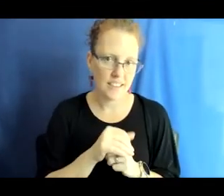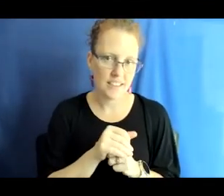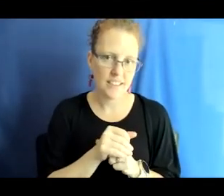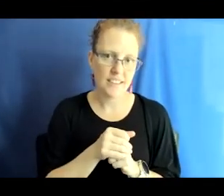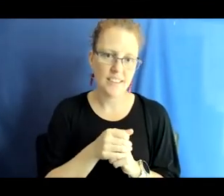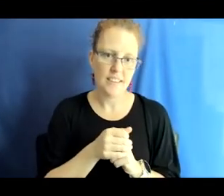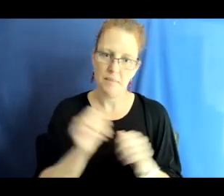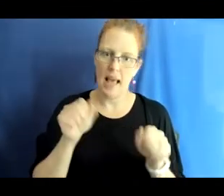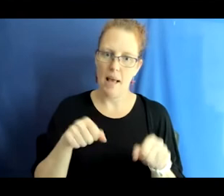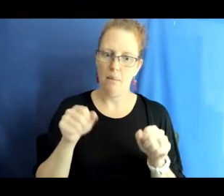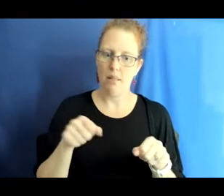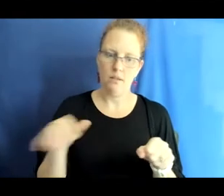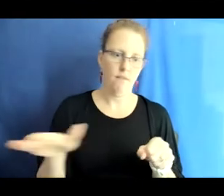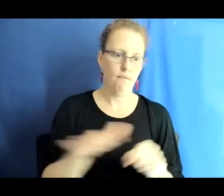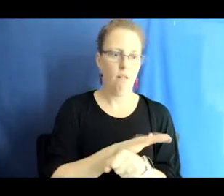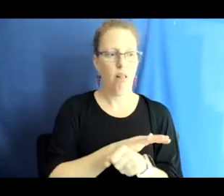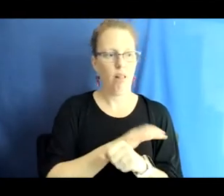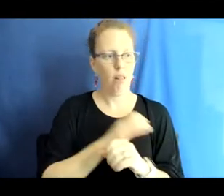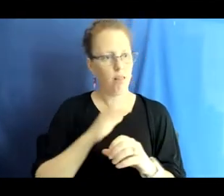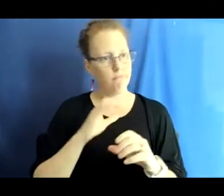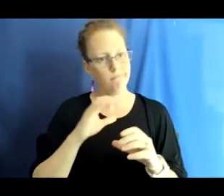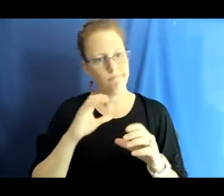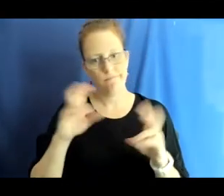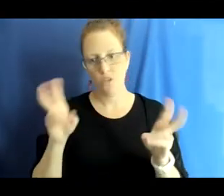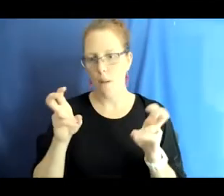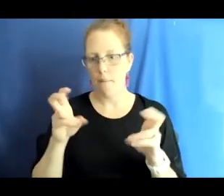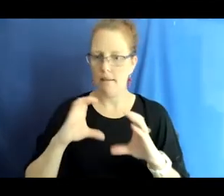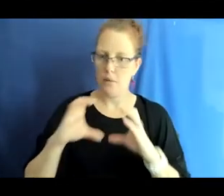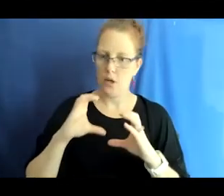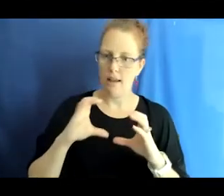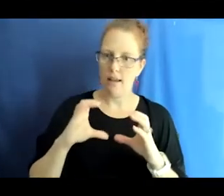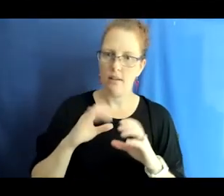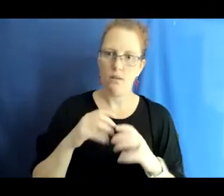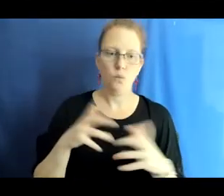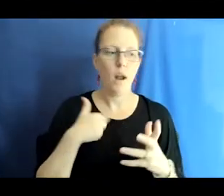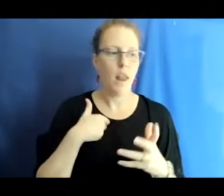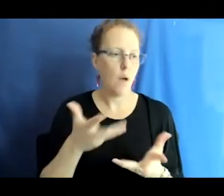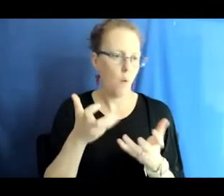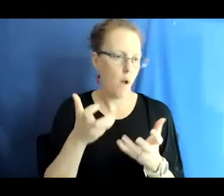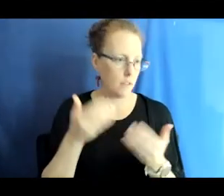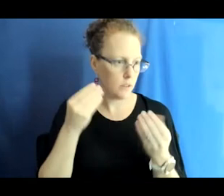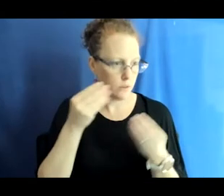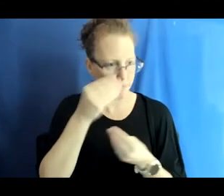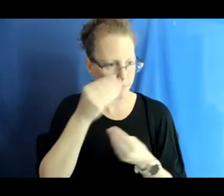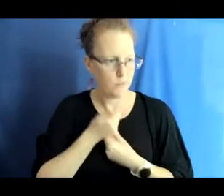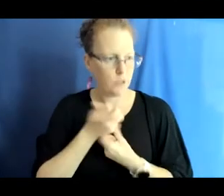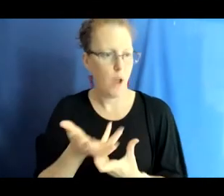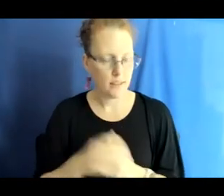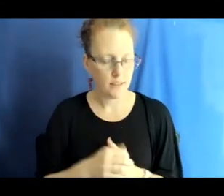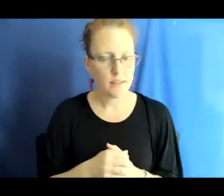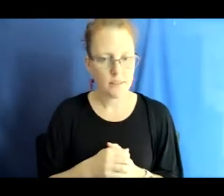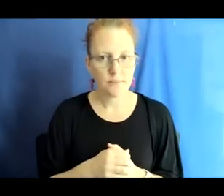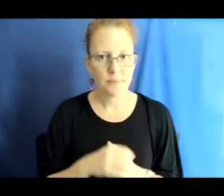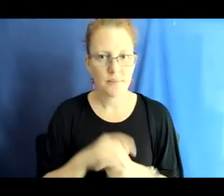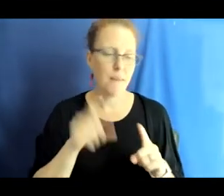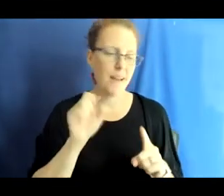and to communicate, you know, the things I wanted to communicate. Yeah. Yeah. So, you know,